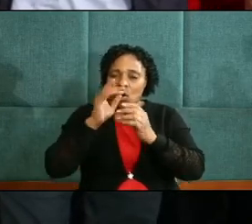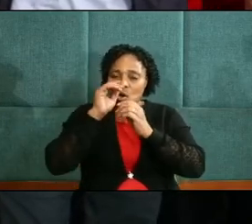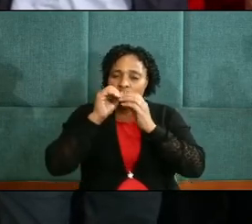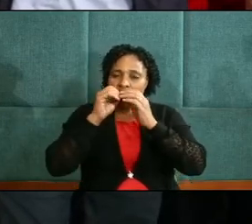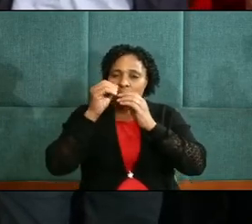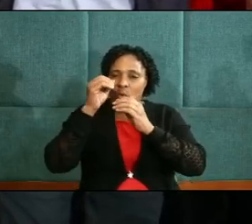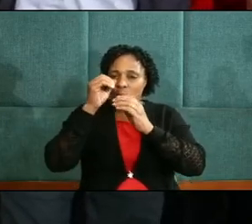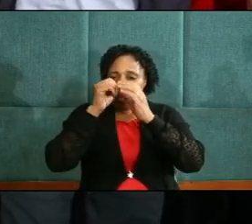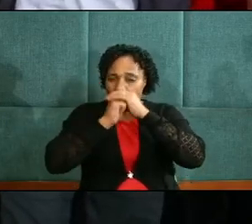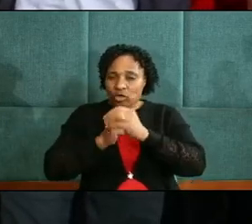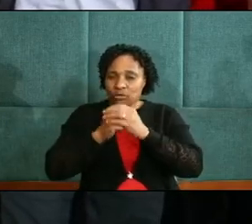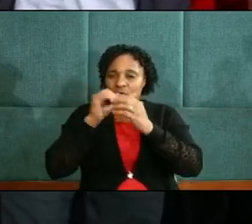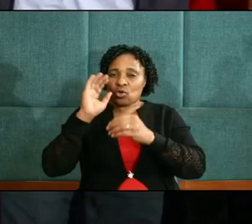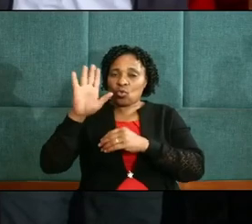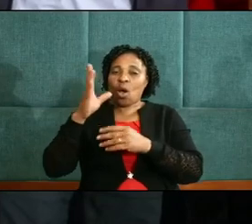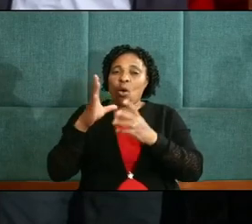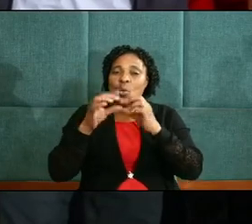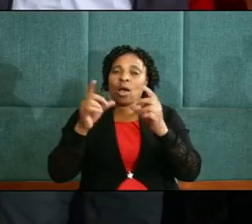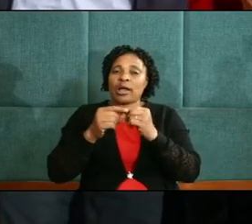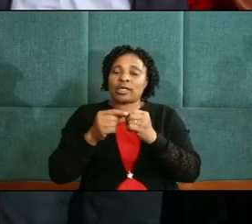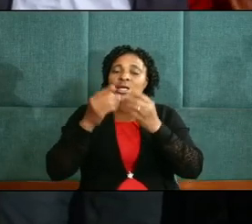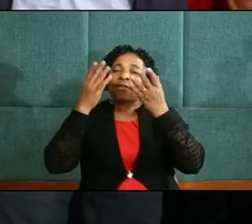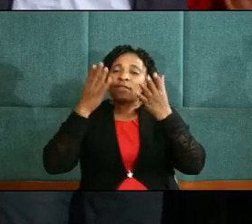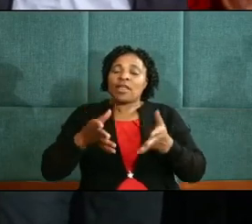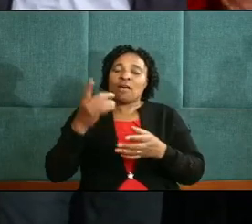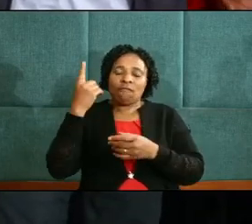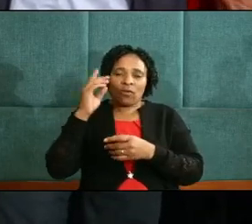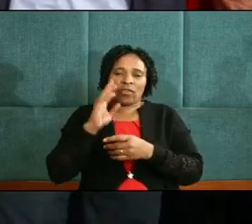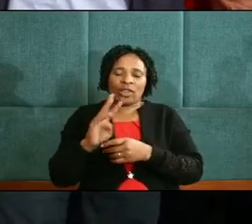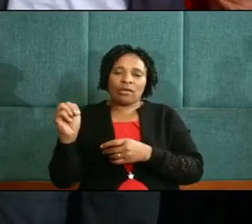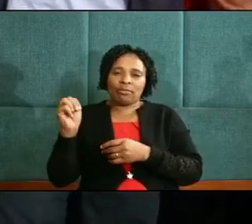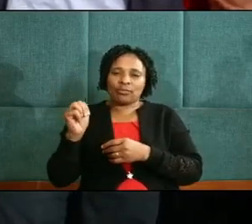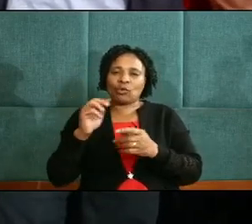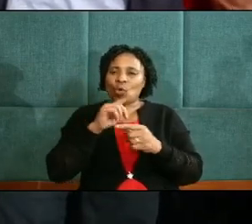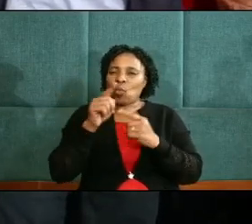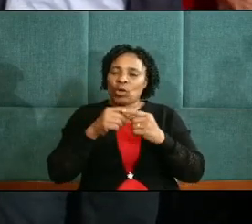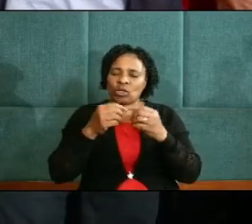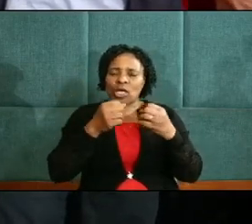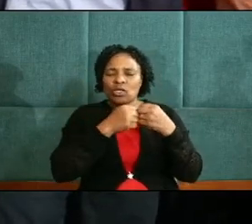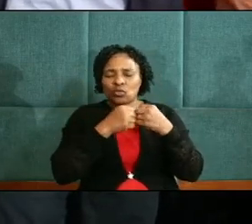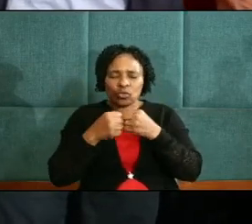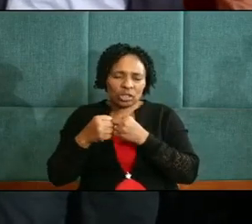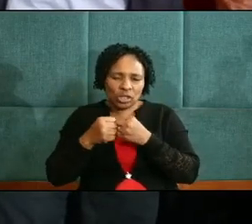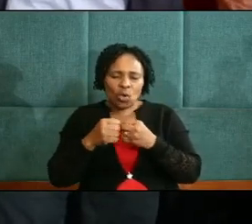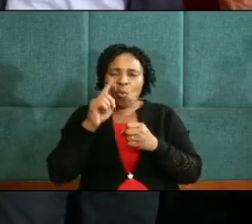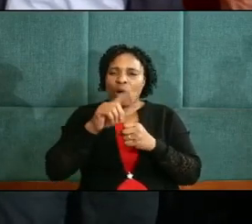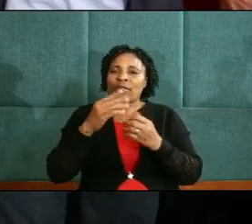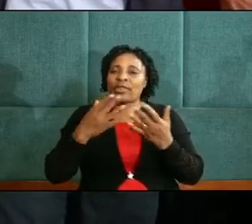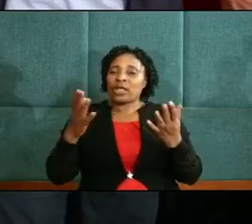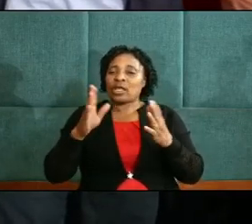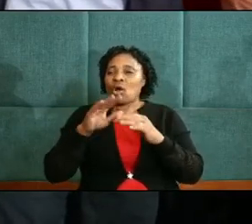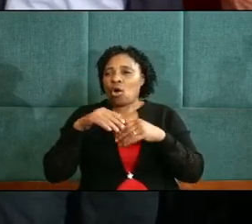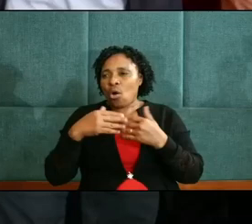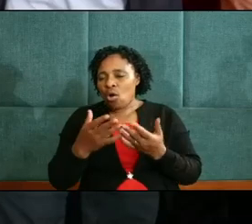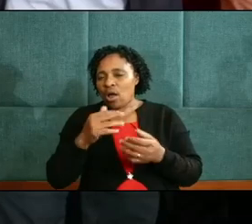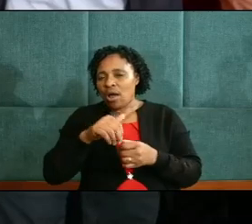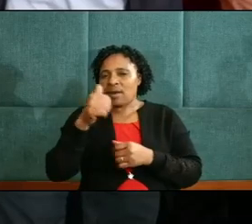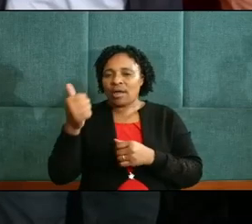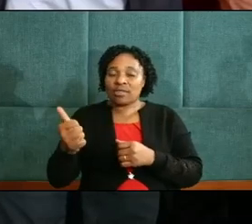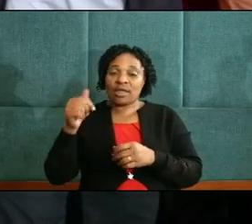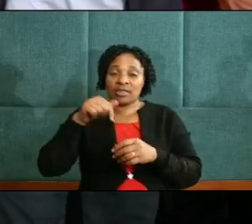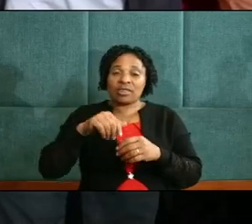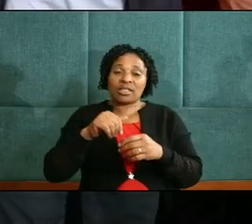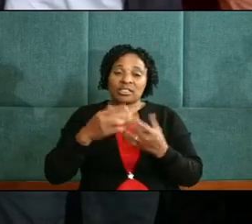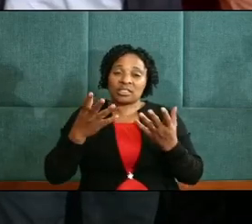word, that we shall be available for them when they are struggling with one thing or another in